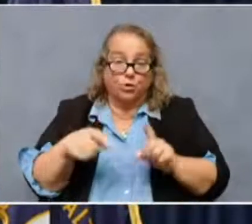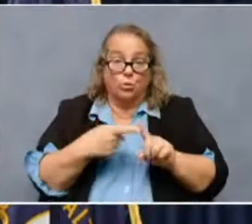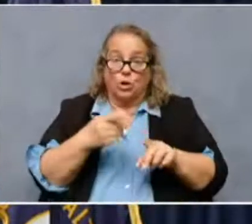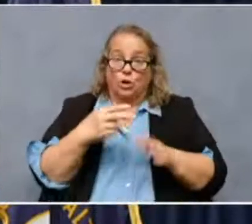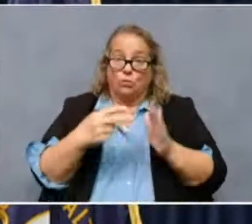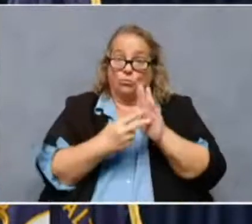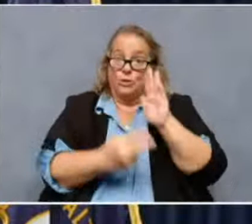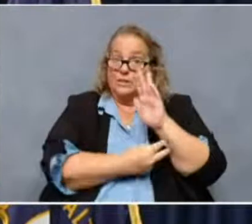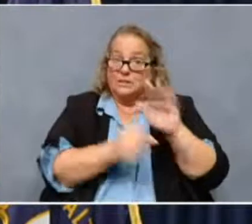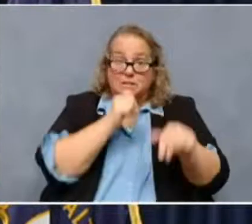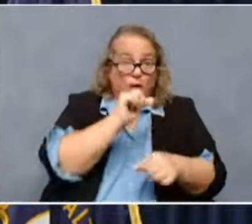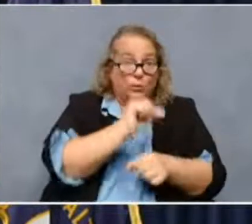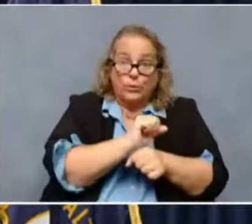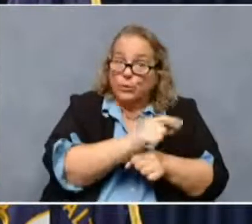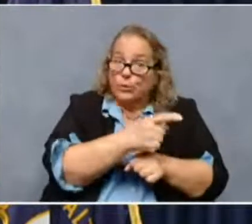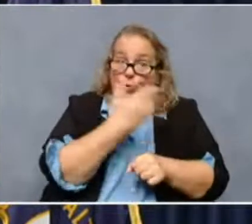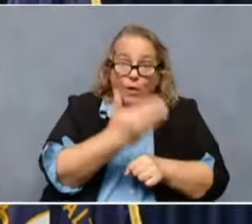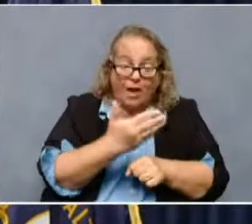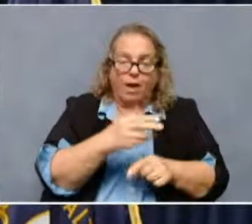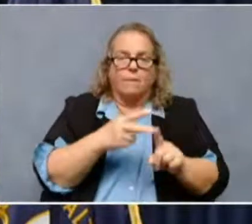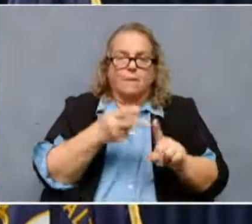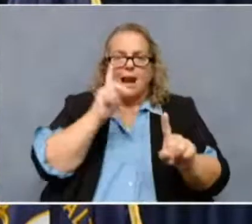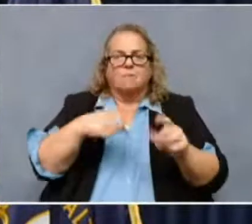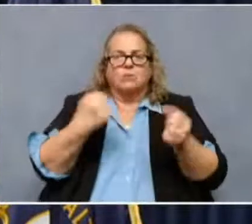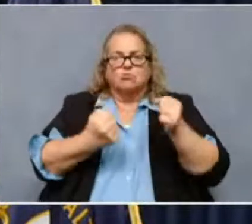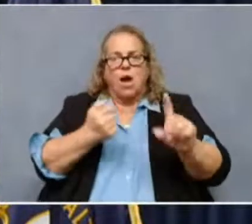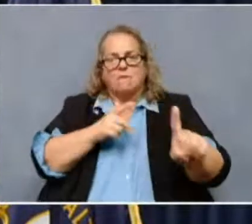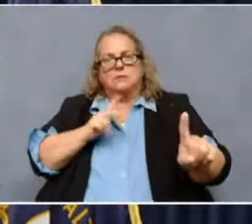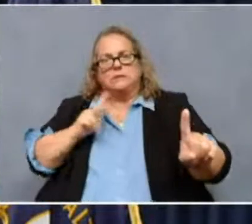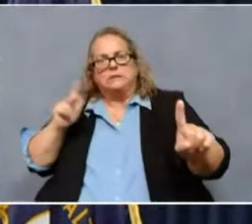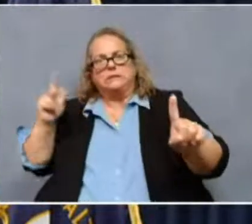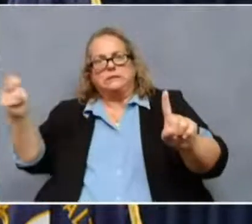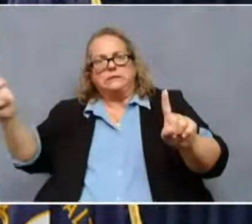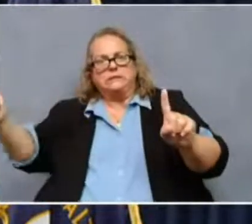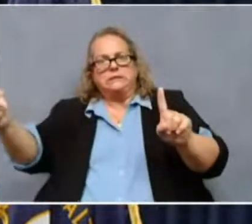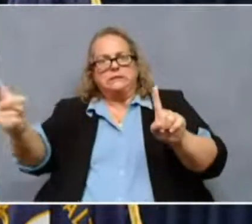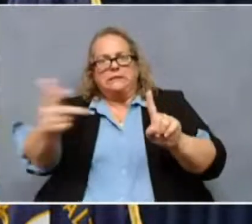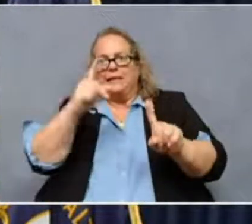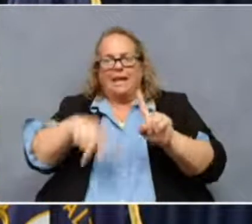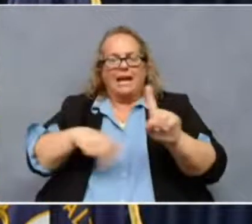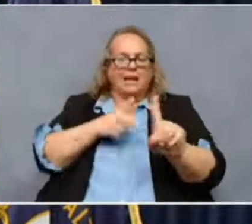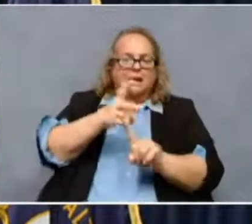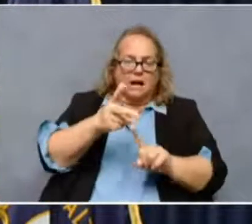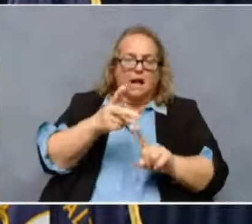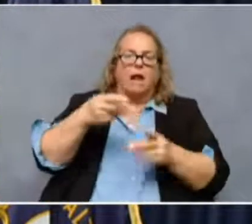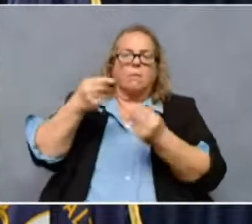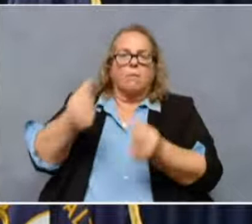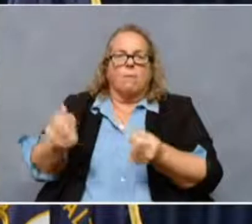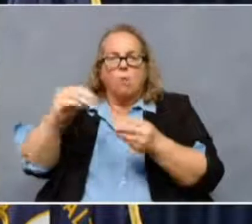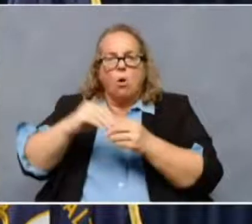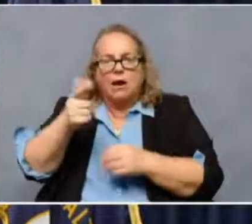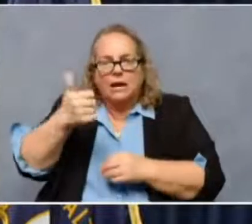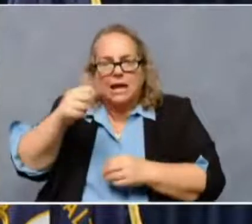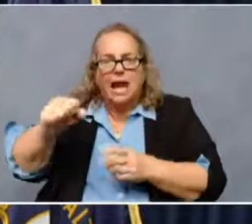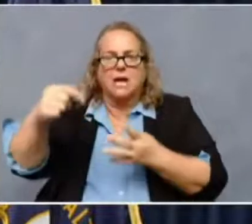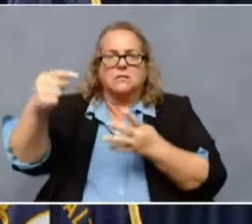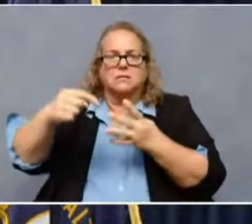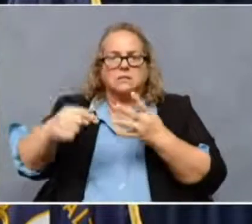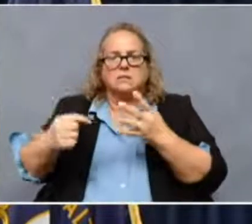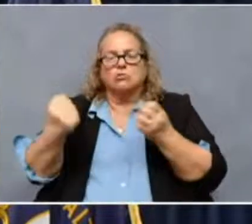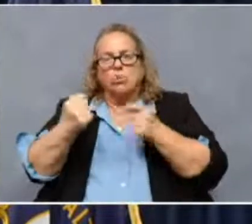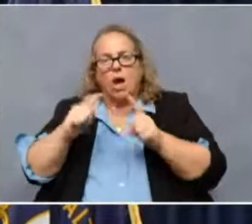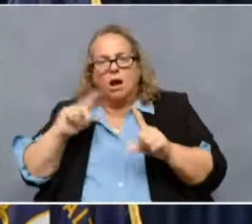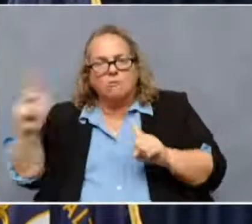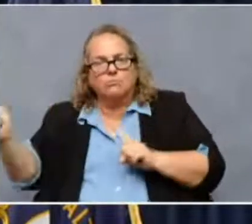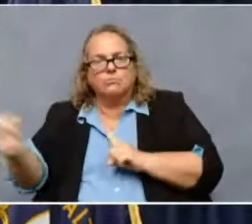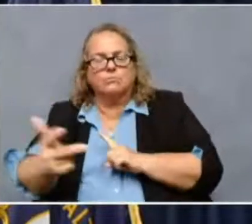times increase, which means that we pay more in gas. Under the infrastructure bill, Kentucky would receive more than $4.7 billion over